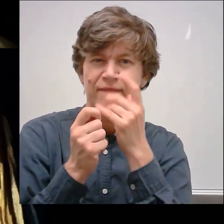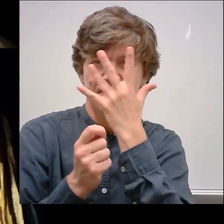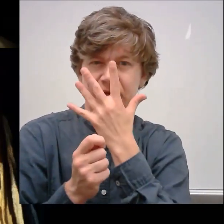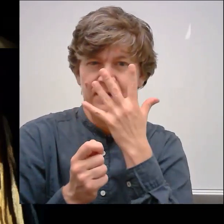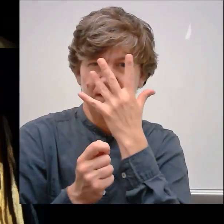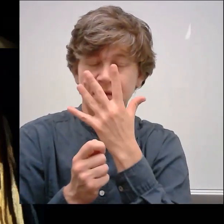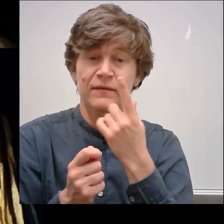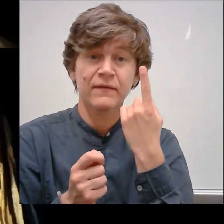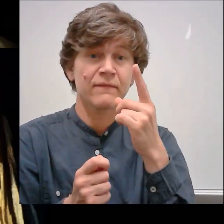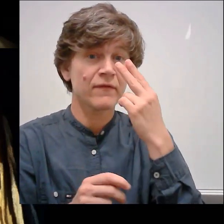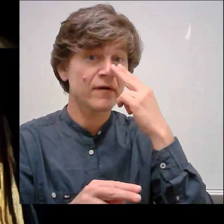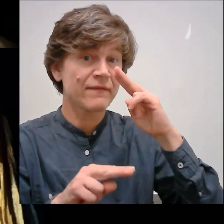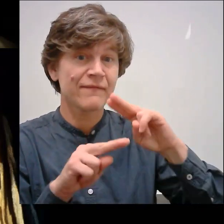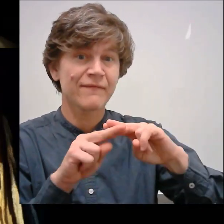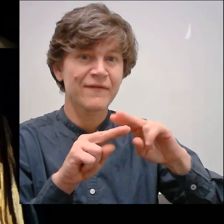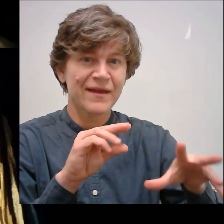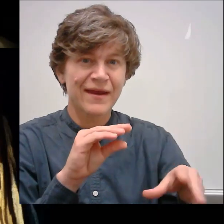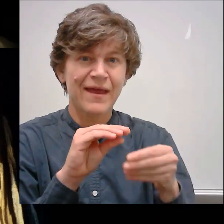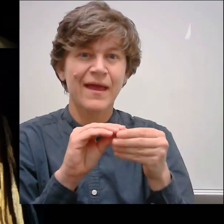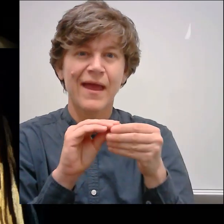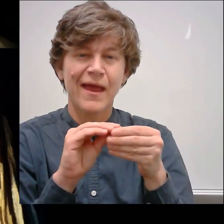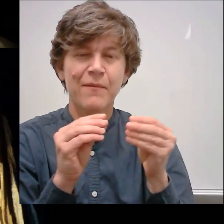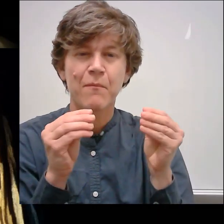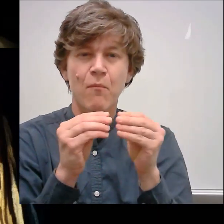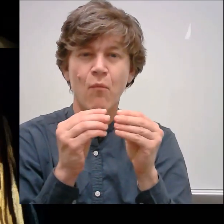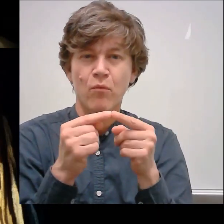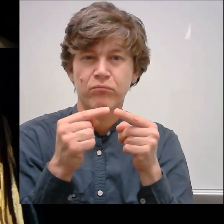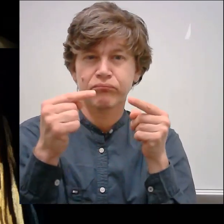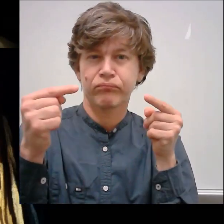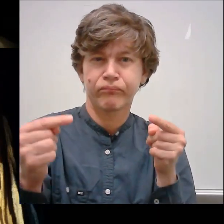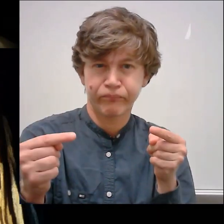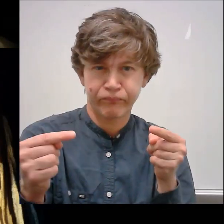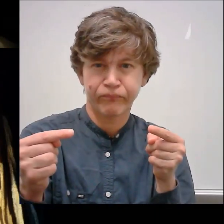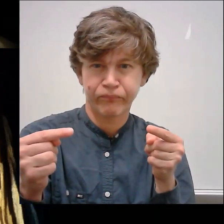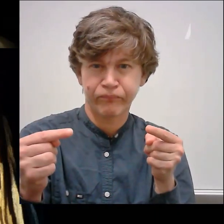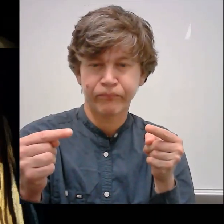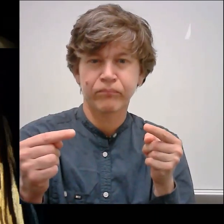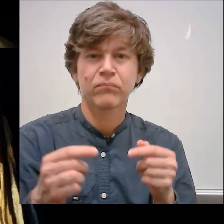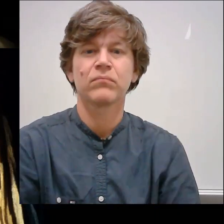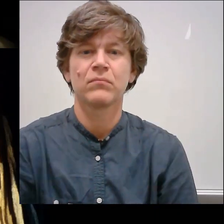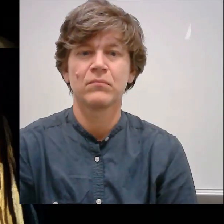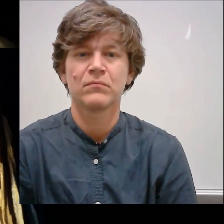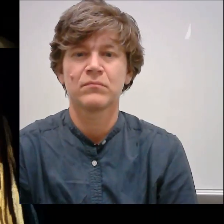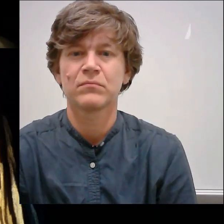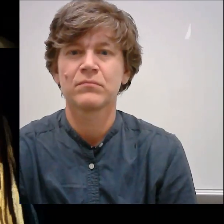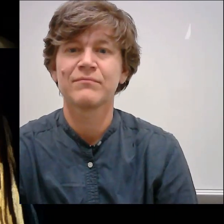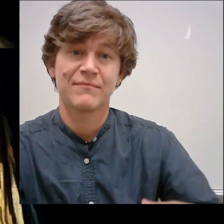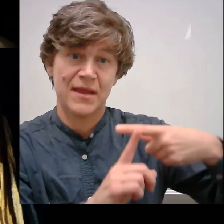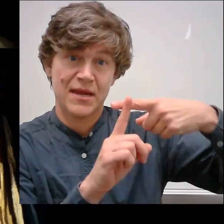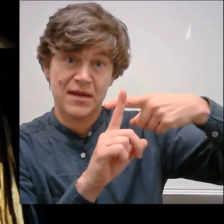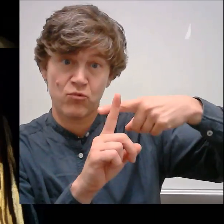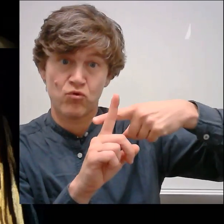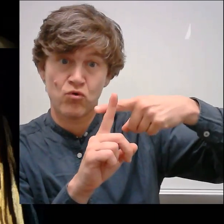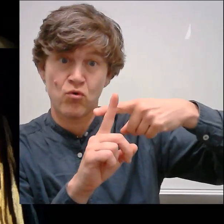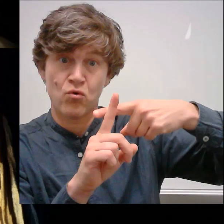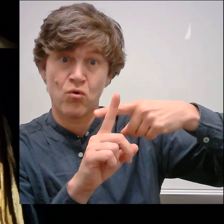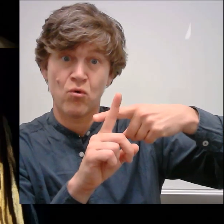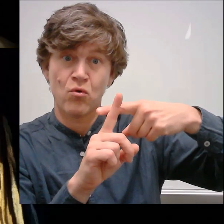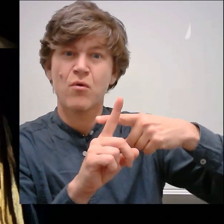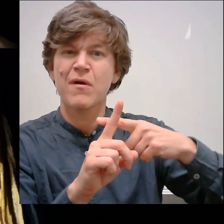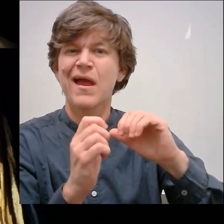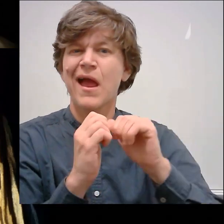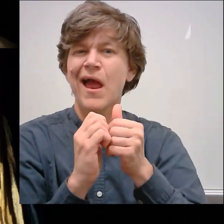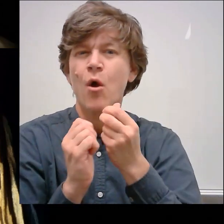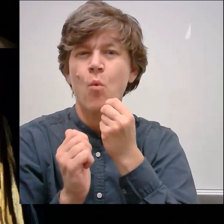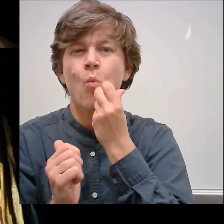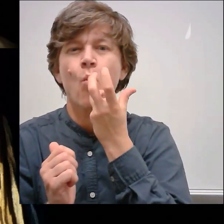for fun, let's add another potential area of contrast, that of temperature. Temperature is the warmth or relative